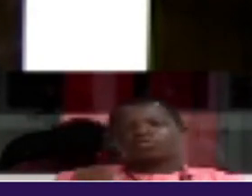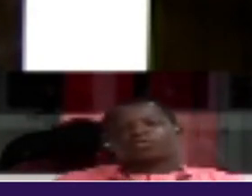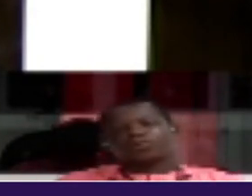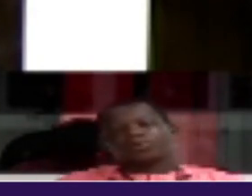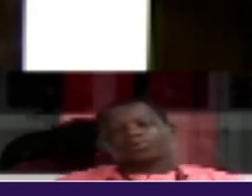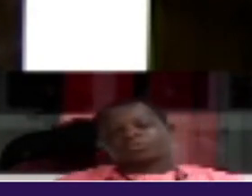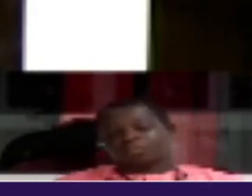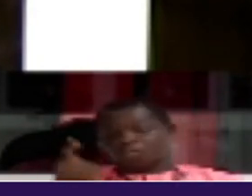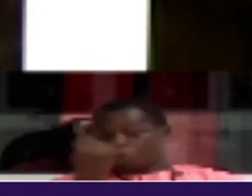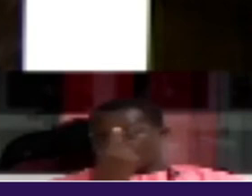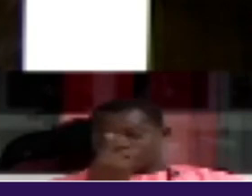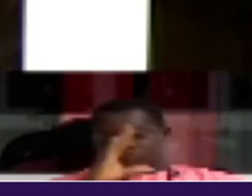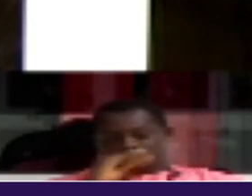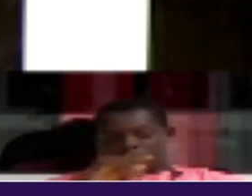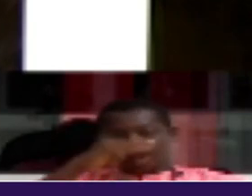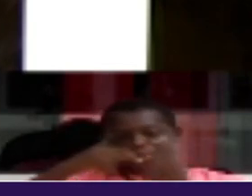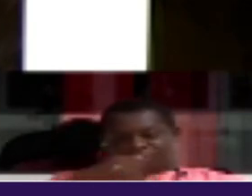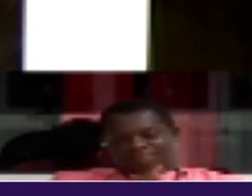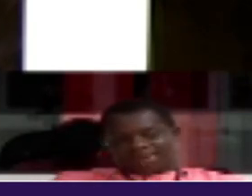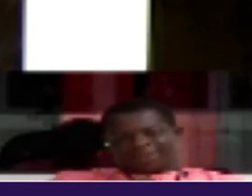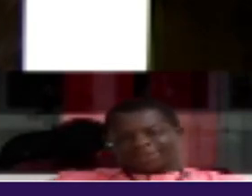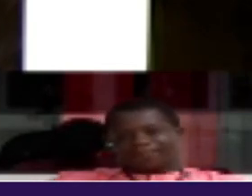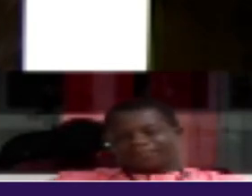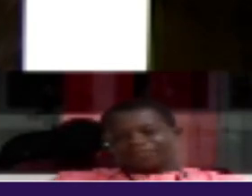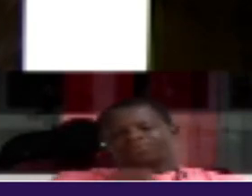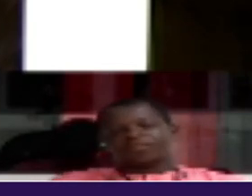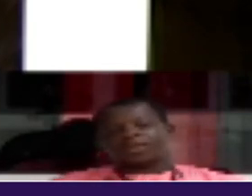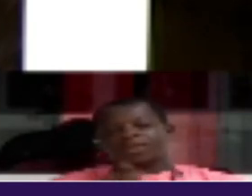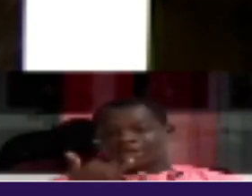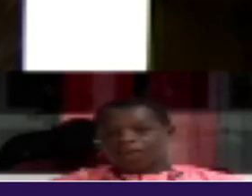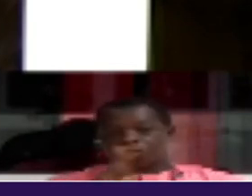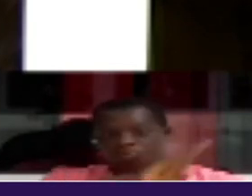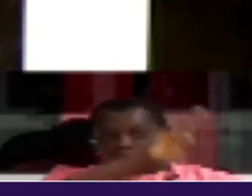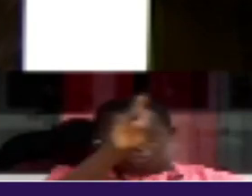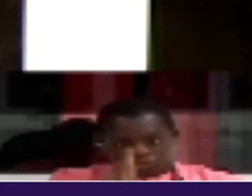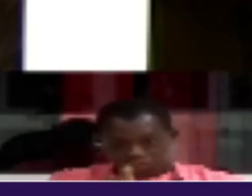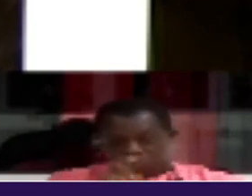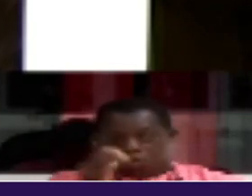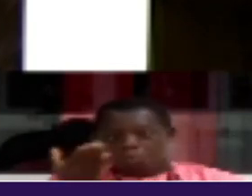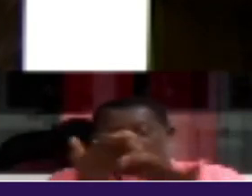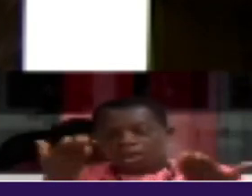I can only talk of myself. The question is, why do you think somebody else would?